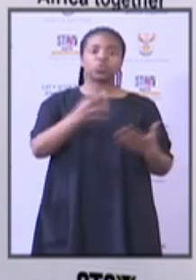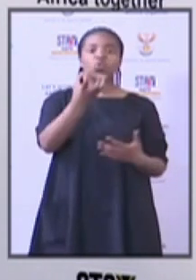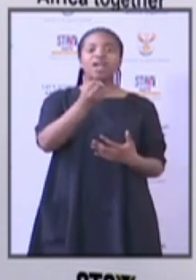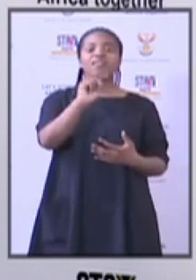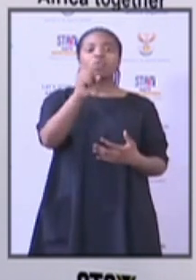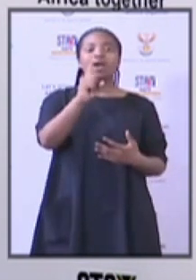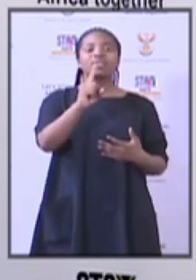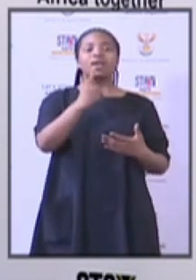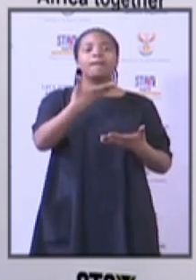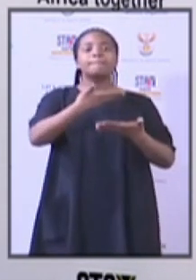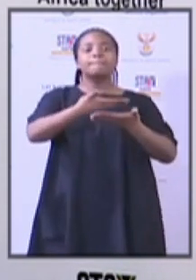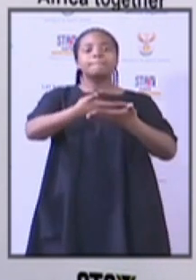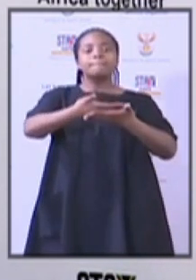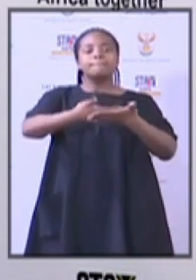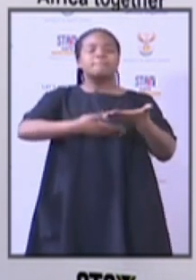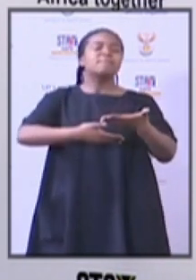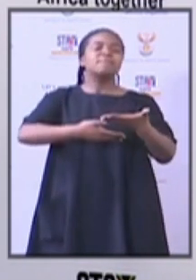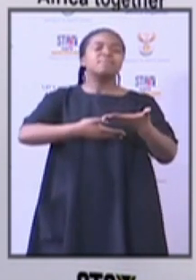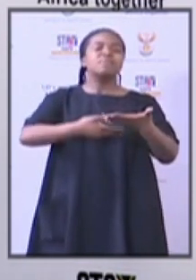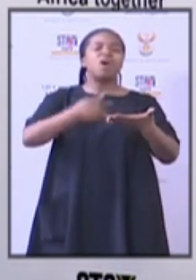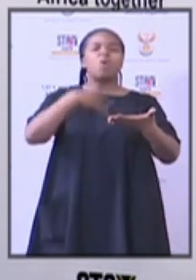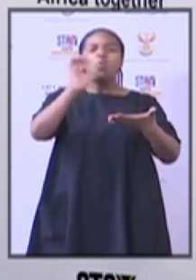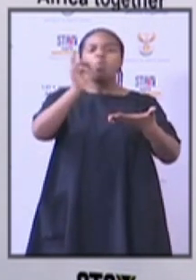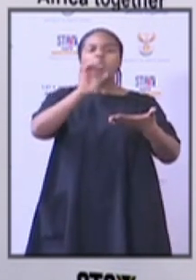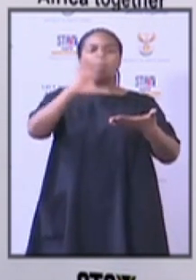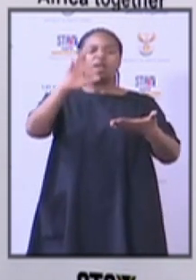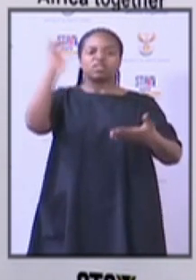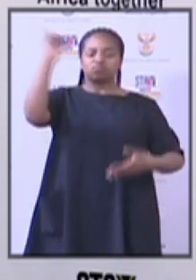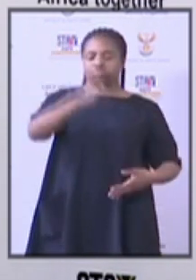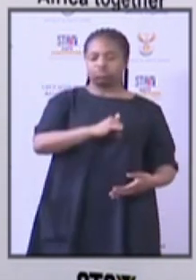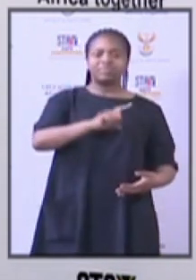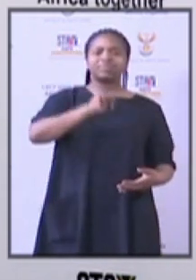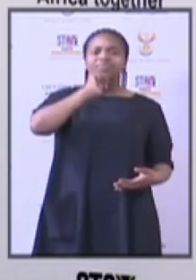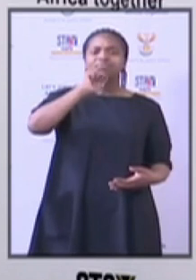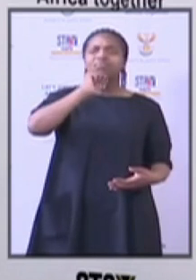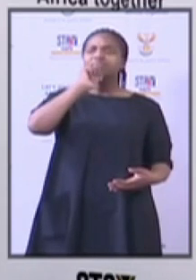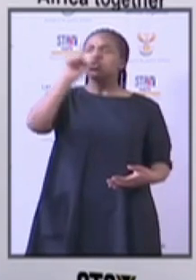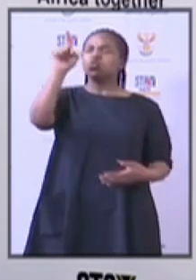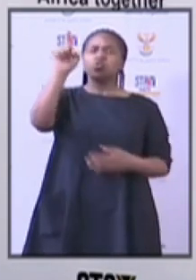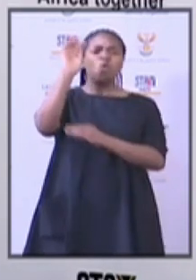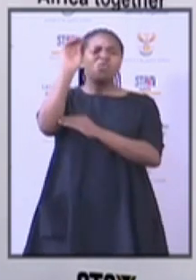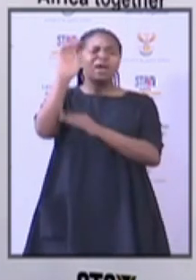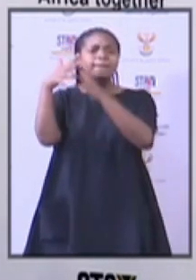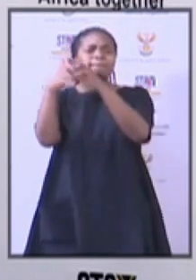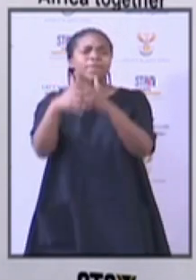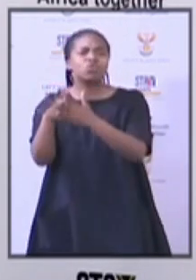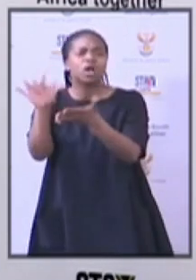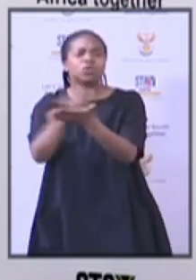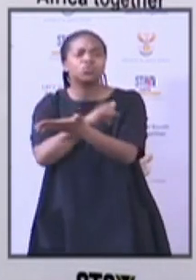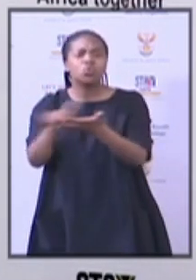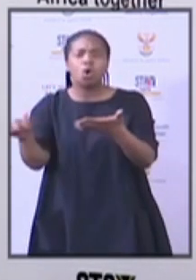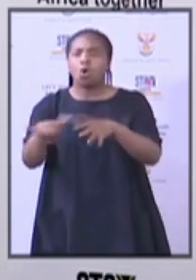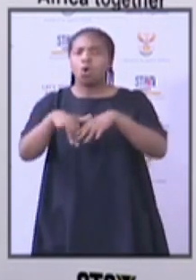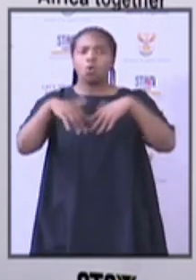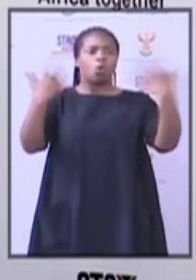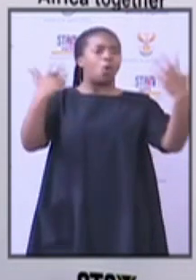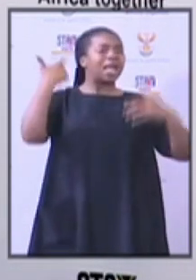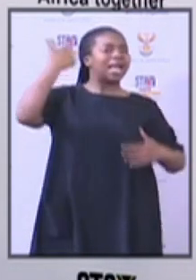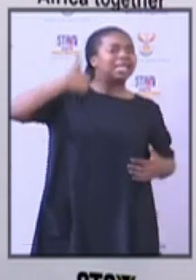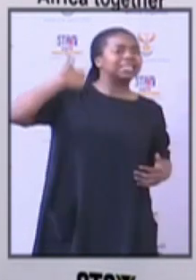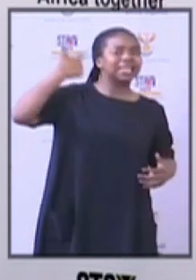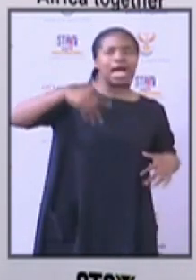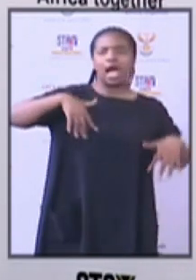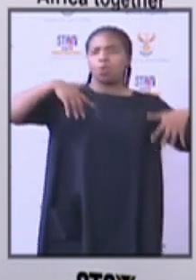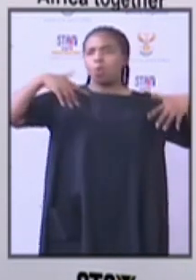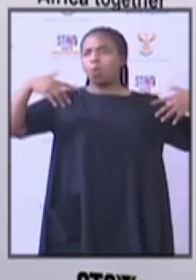temporary one-way passport. Whether you are in New York, or you are in London, or you are in Paris, or you are